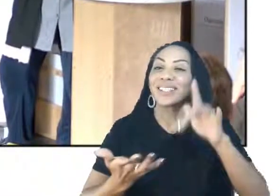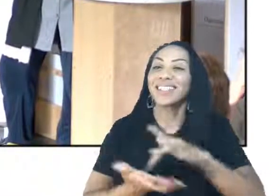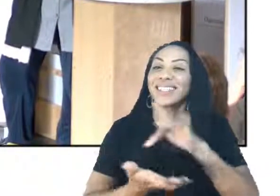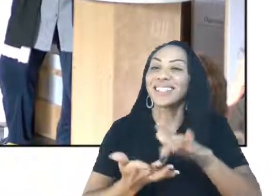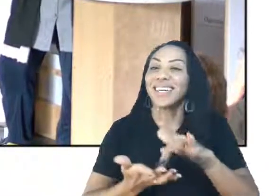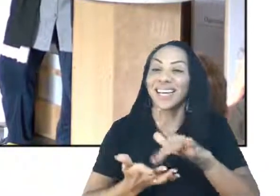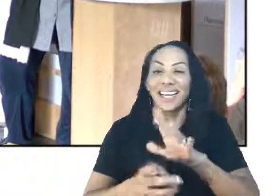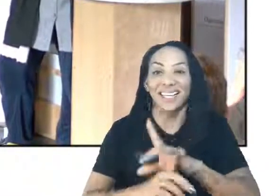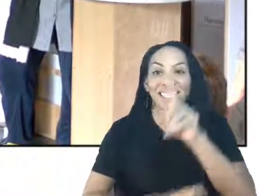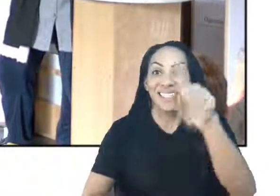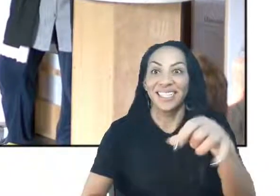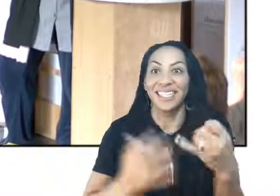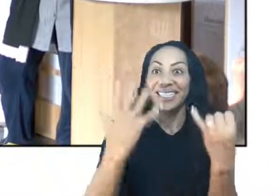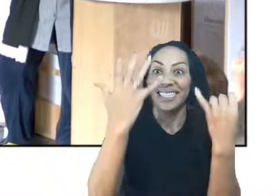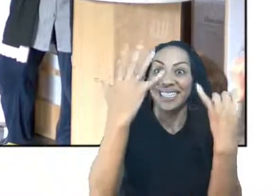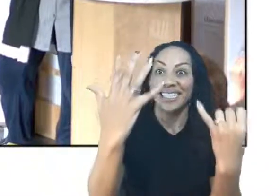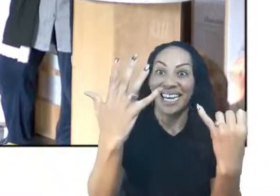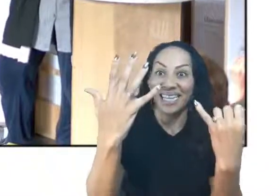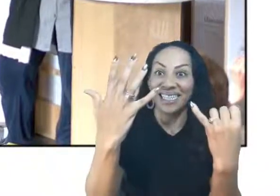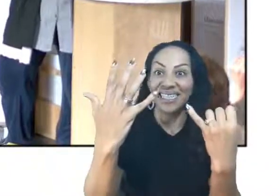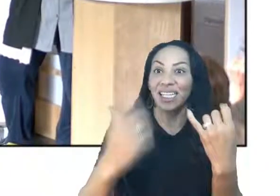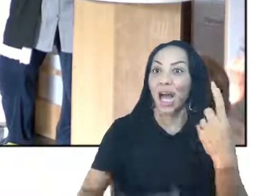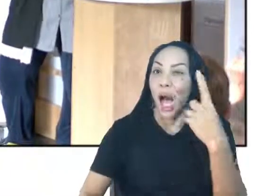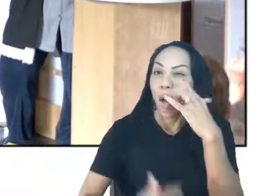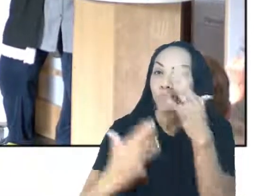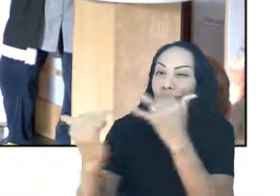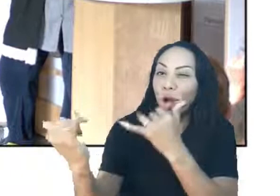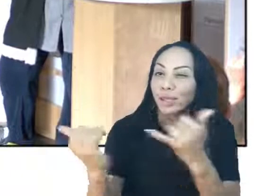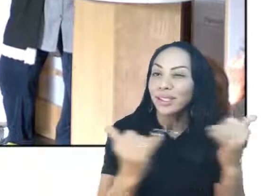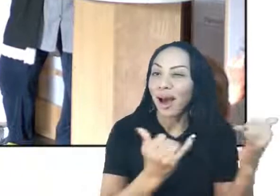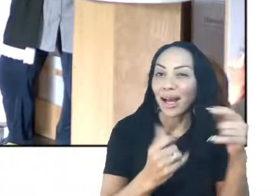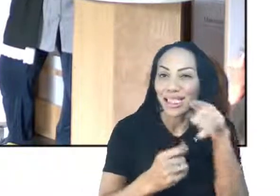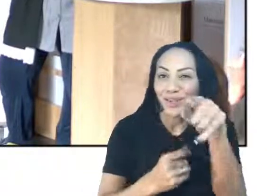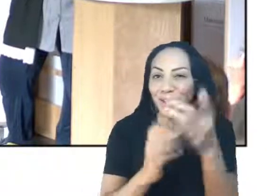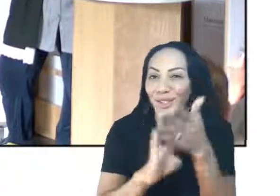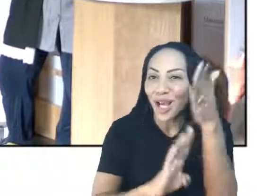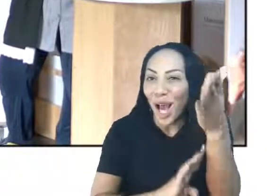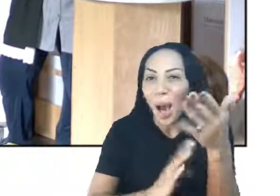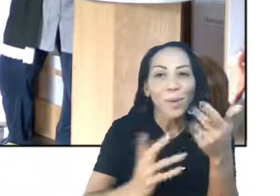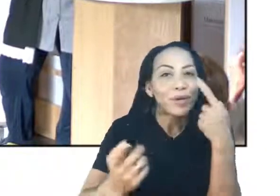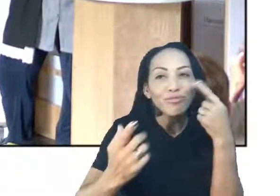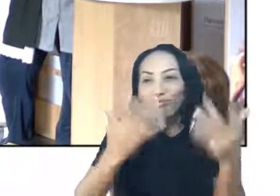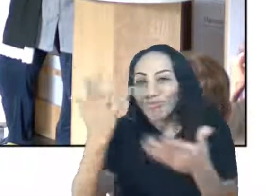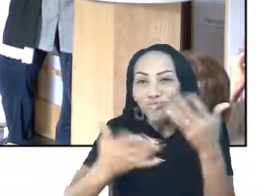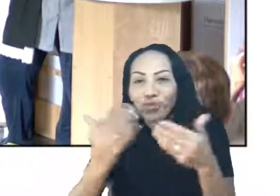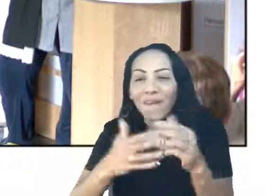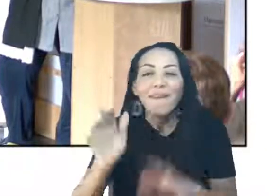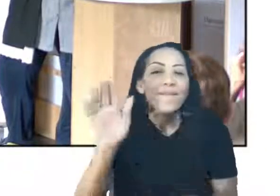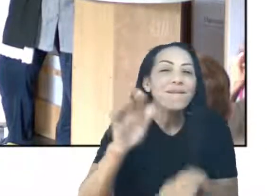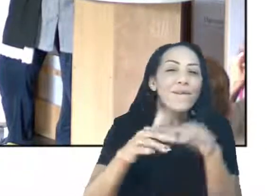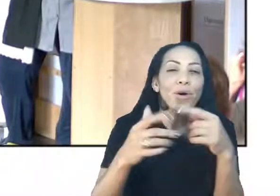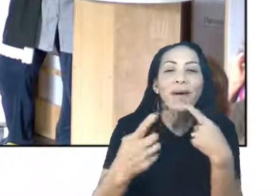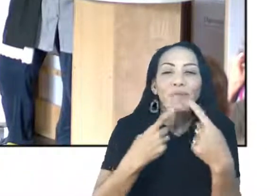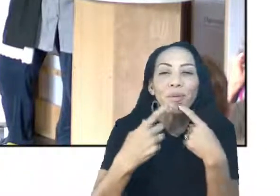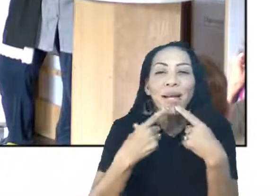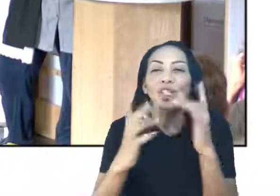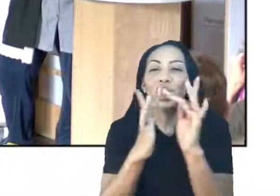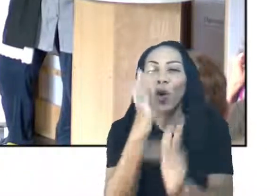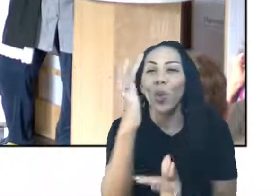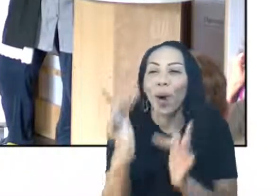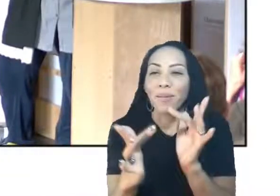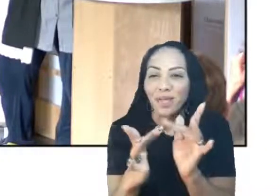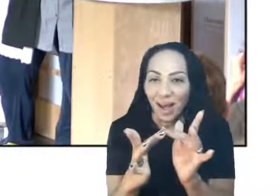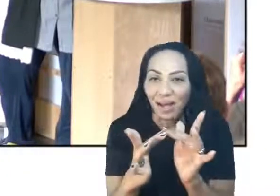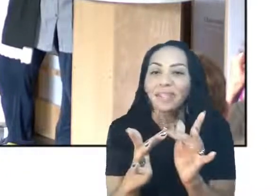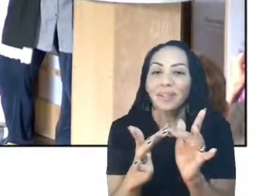new prototypes on show around the city for you to come and play with. Full details on the website, playablecity.com. Please do check it out. There's some amazing stuff